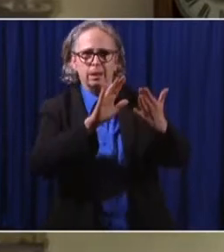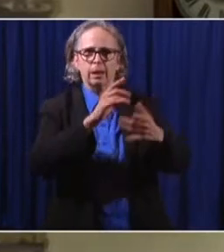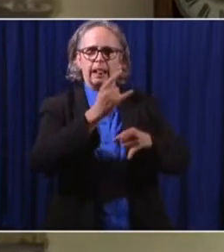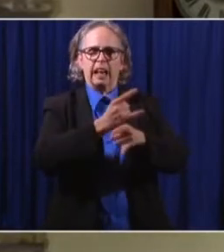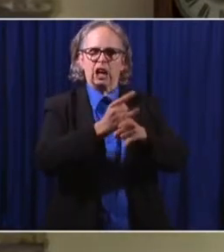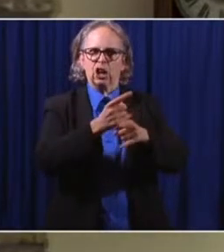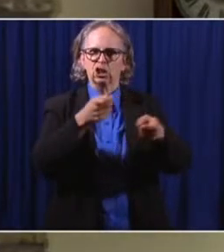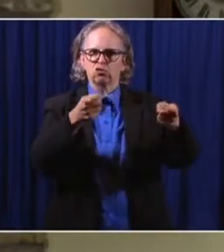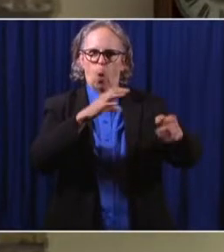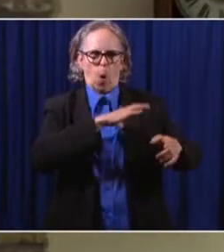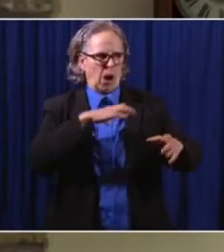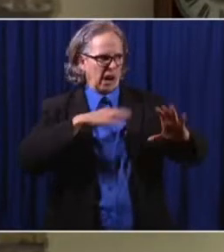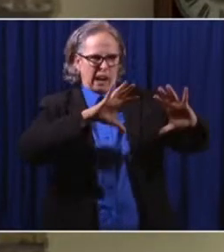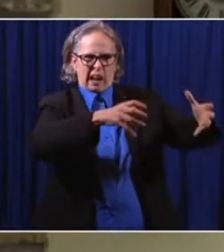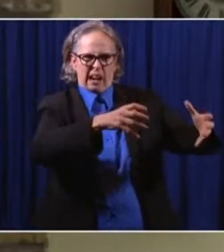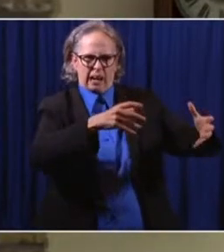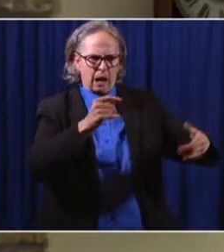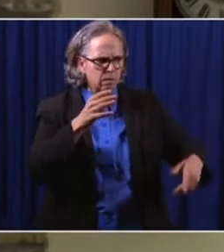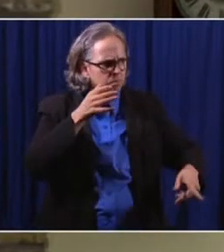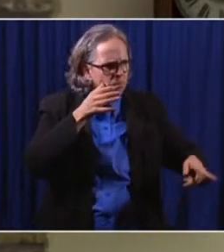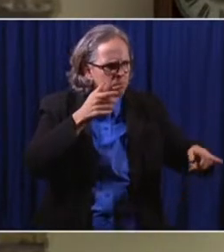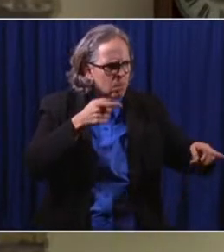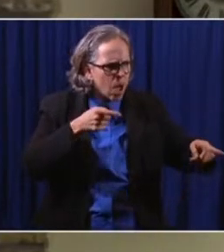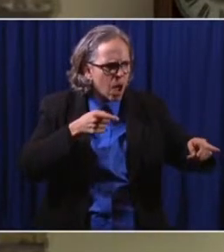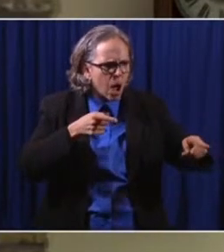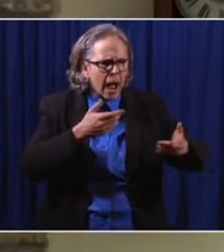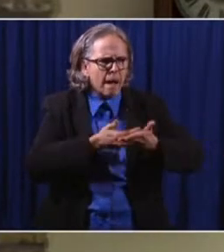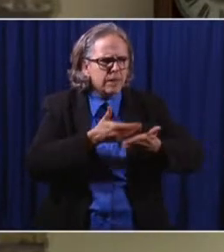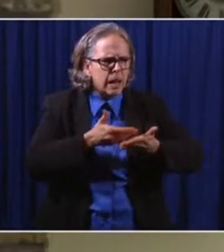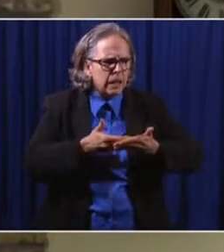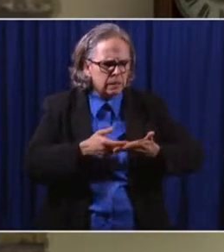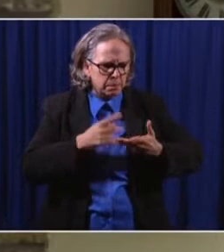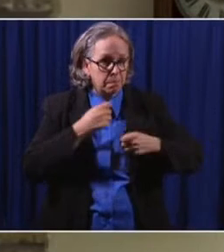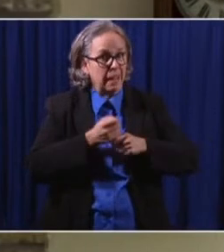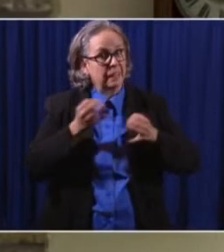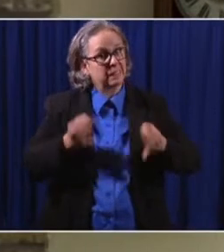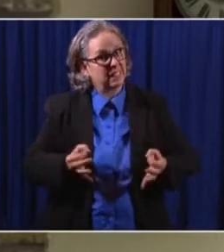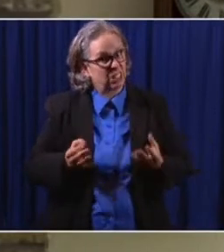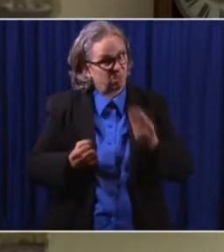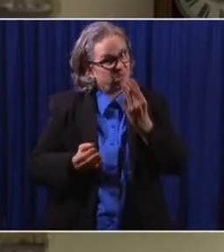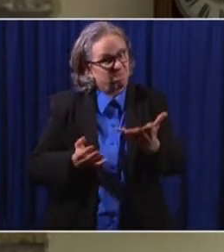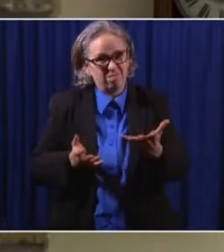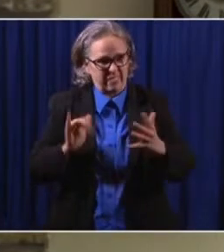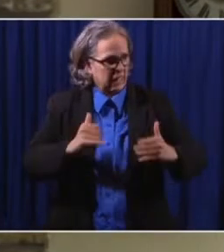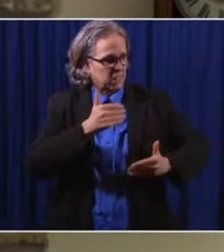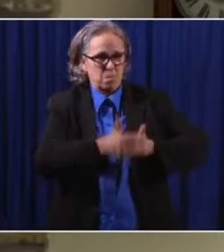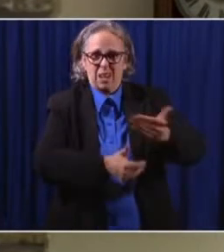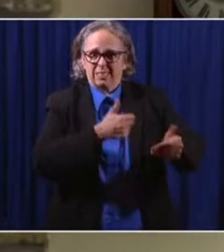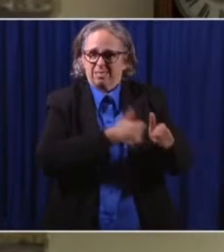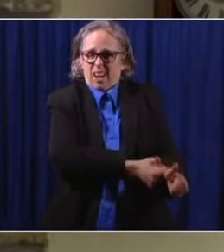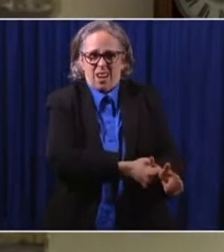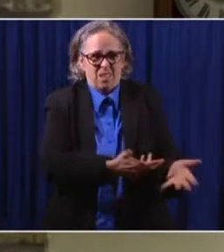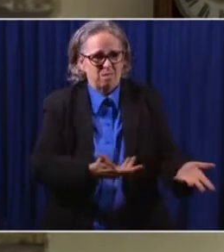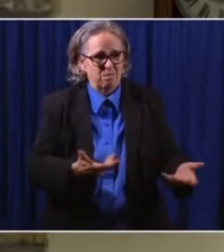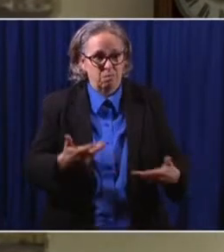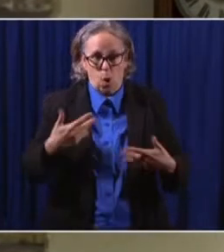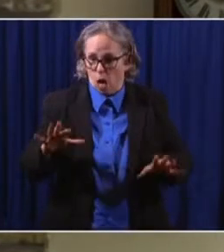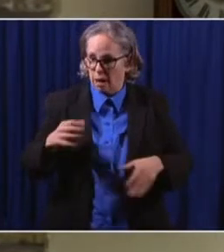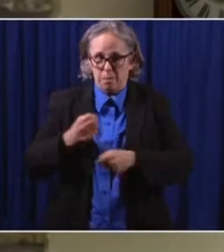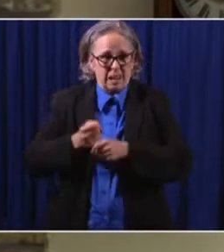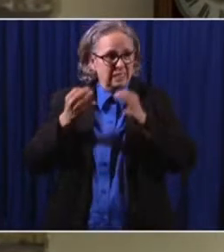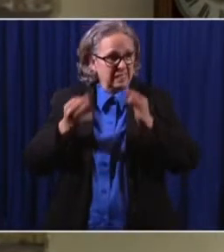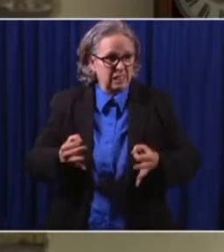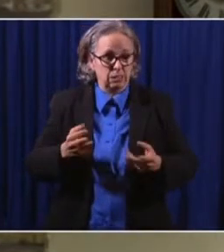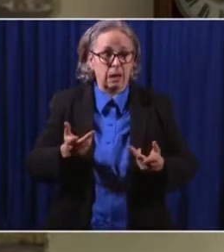and they make a decision. They have, made some decisions. There's more cases pending, and I'm sure they'll continue